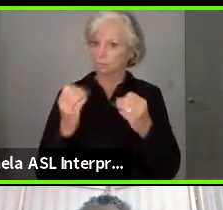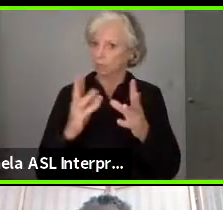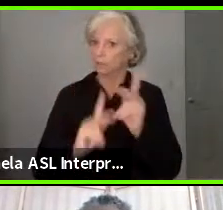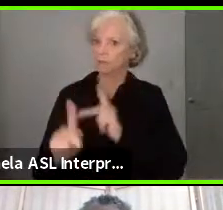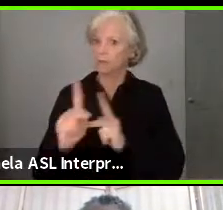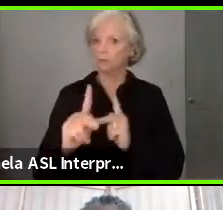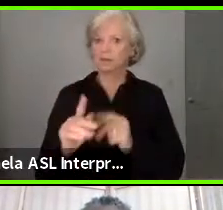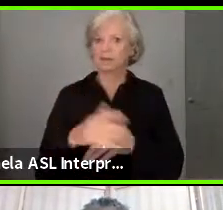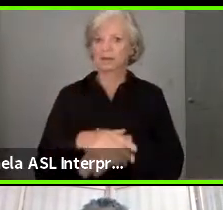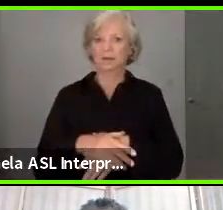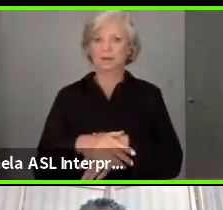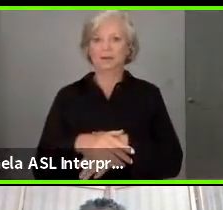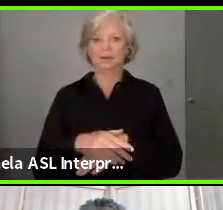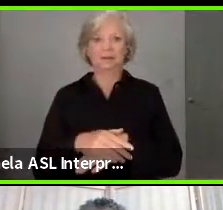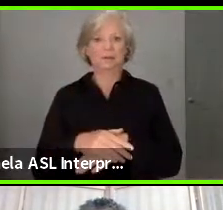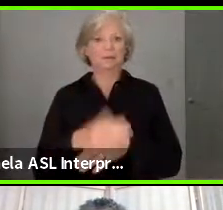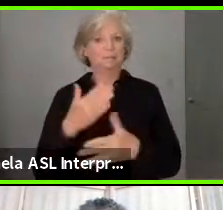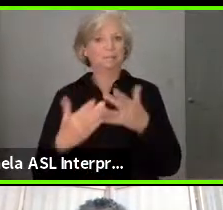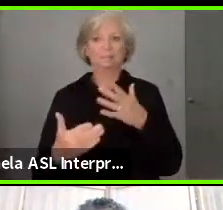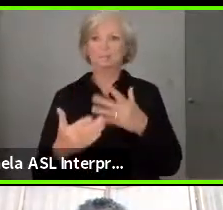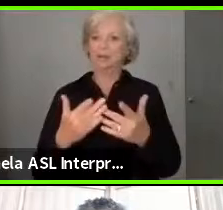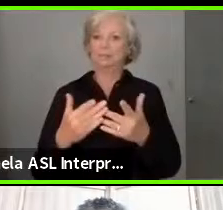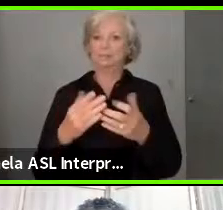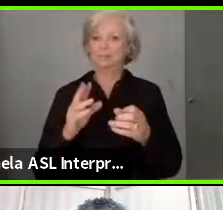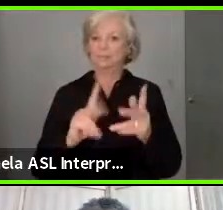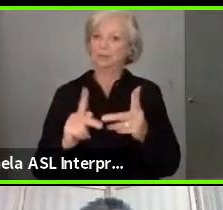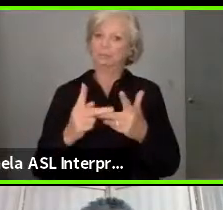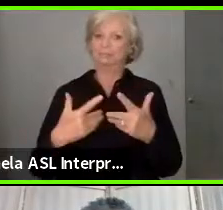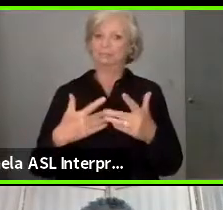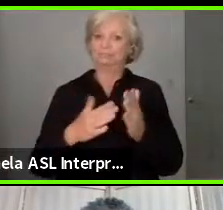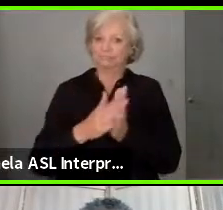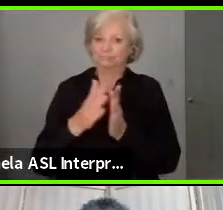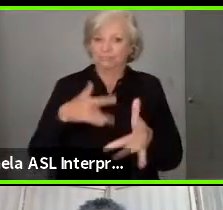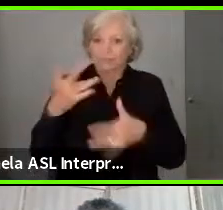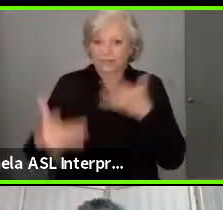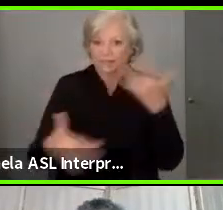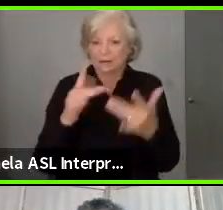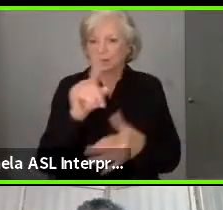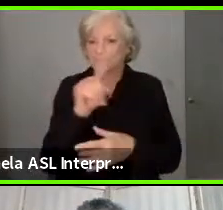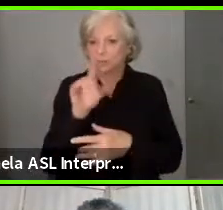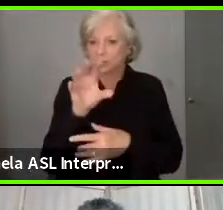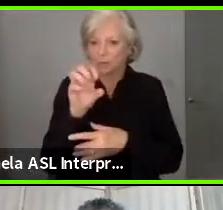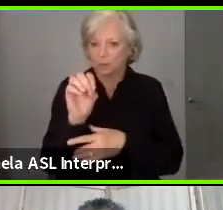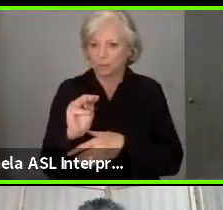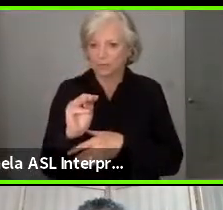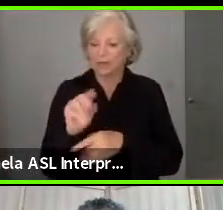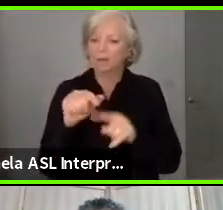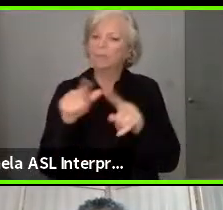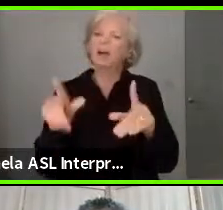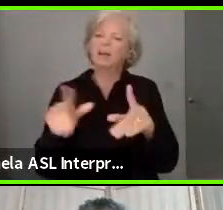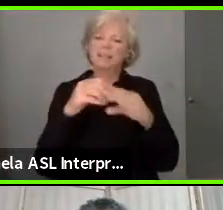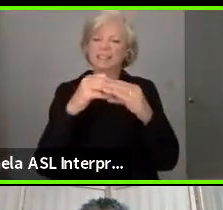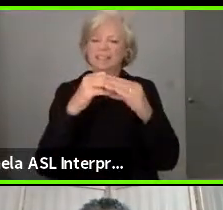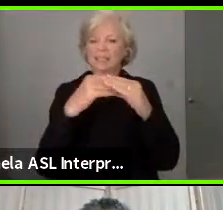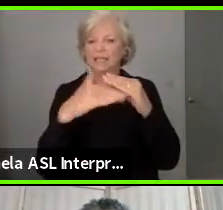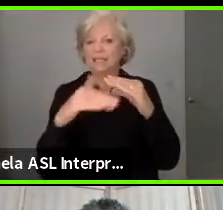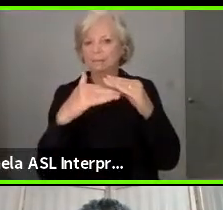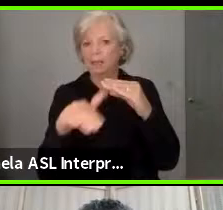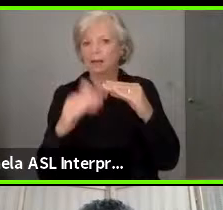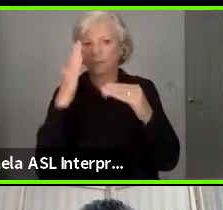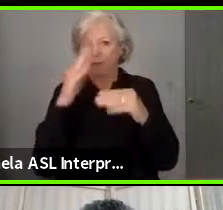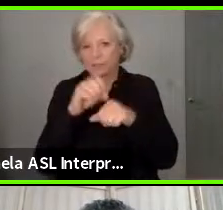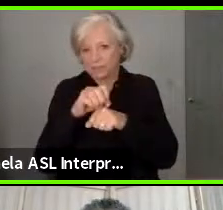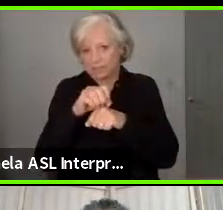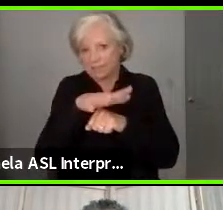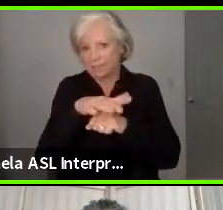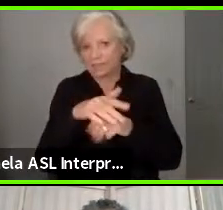fatigue is kicking in. But tell you what, we got some sense of that. We'll send out an email and poll everybody, Lauren, and then we'll get a